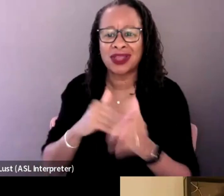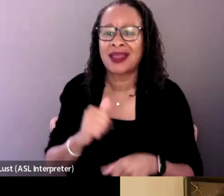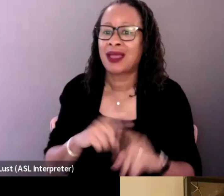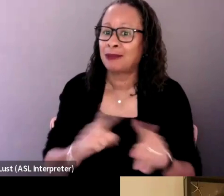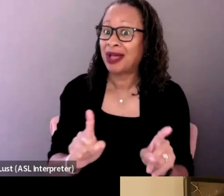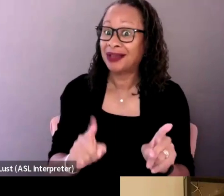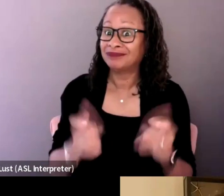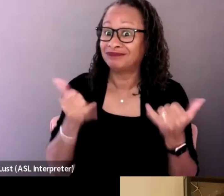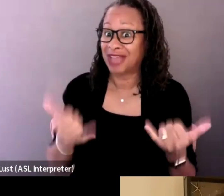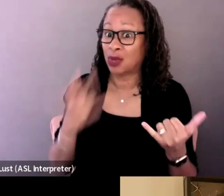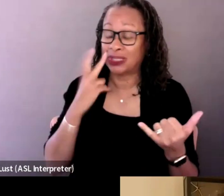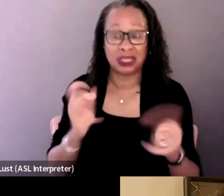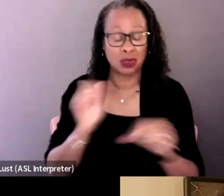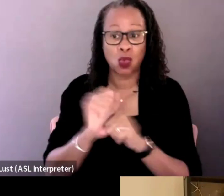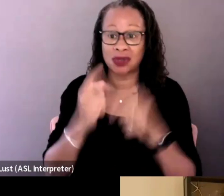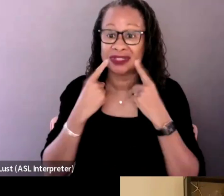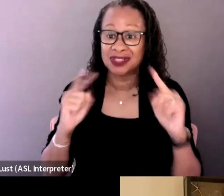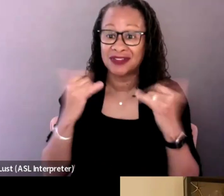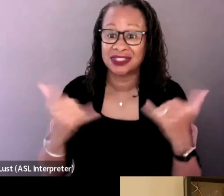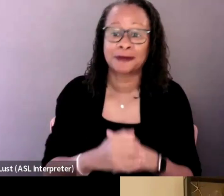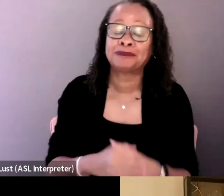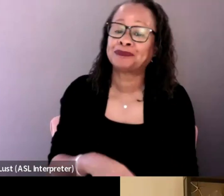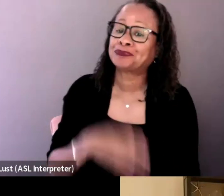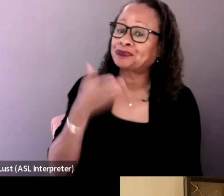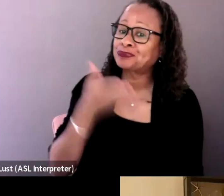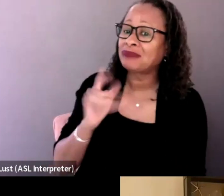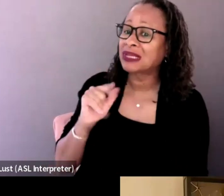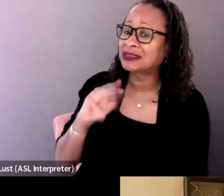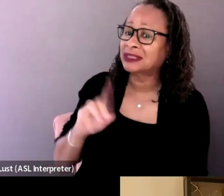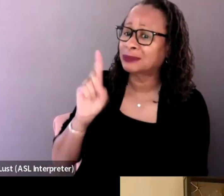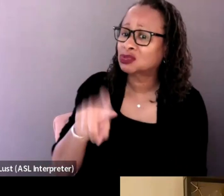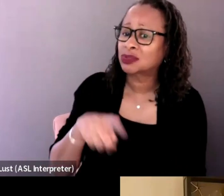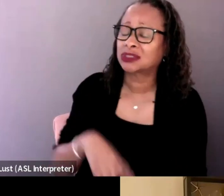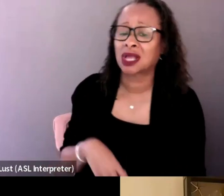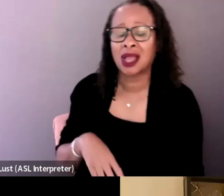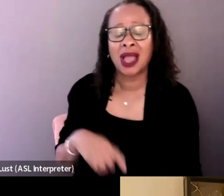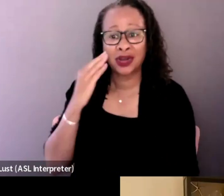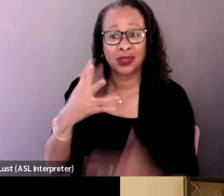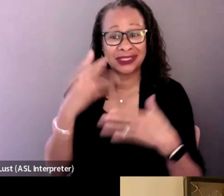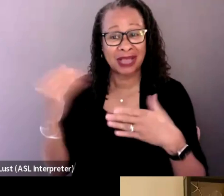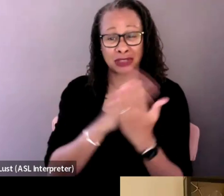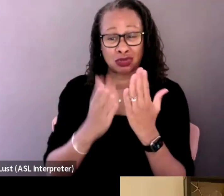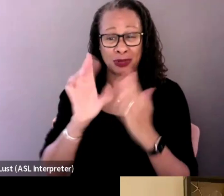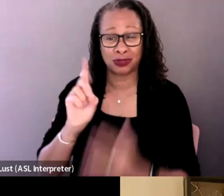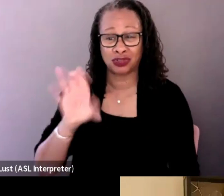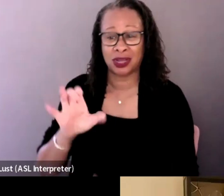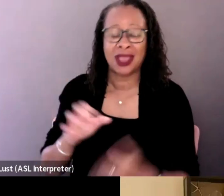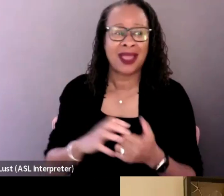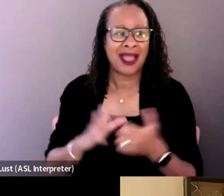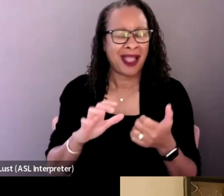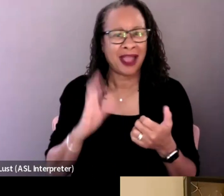today. I know this is sort of outside the scope of your documentary, but I imagine that you must have wondered how could the US military be